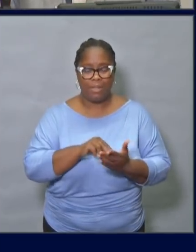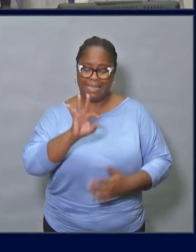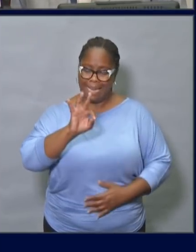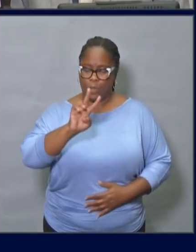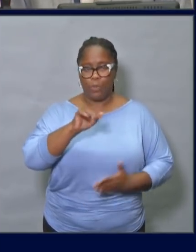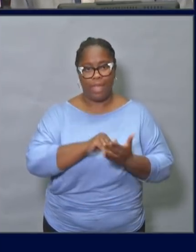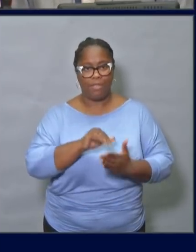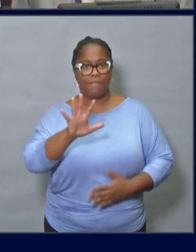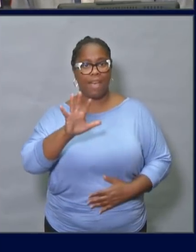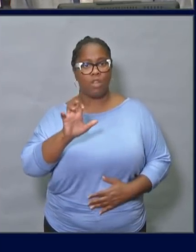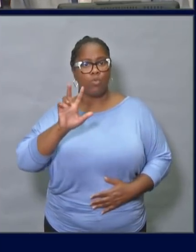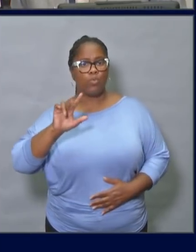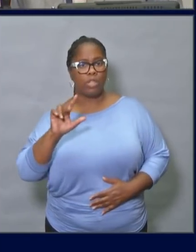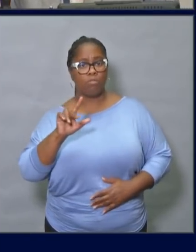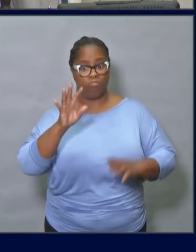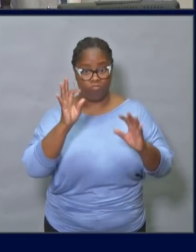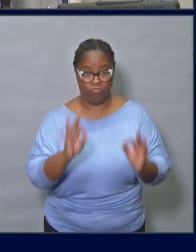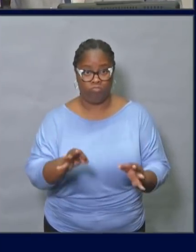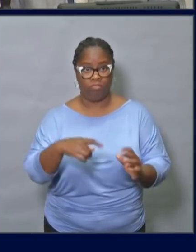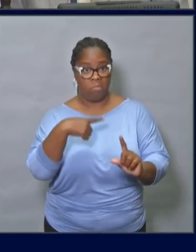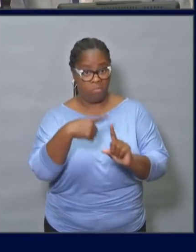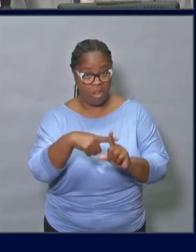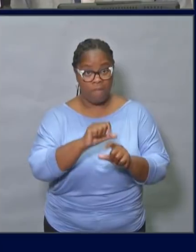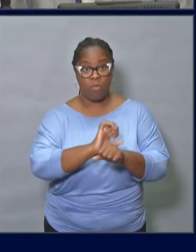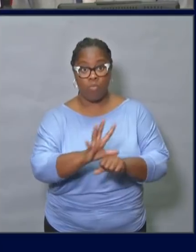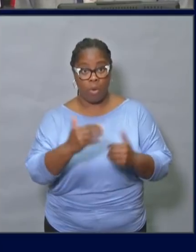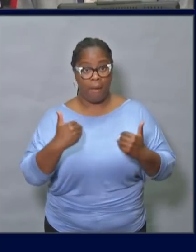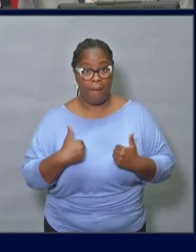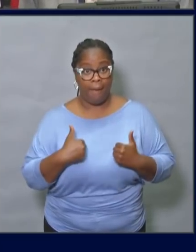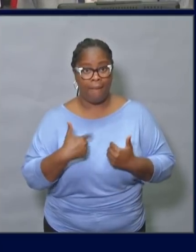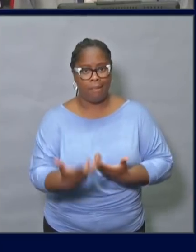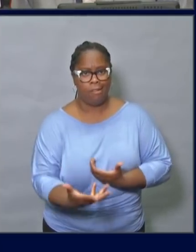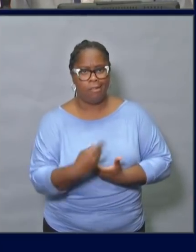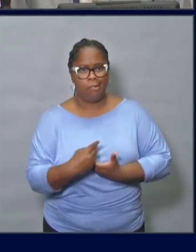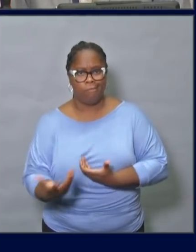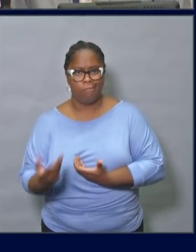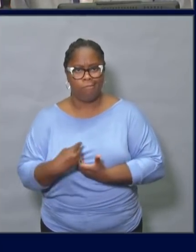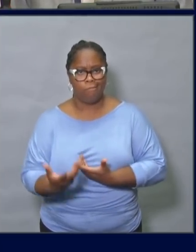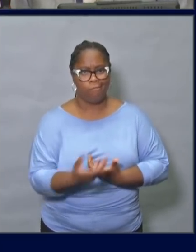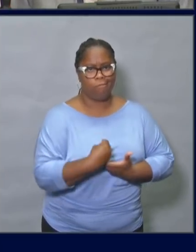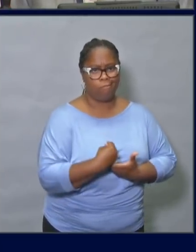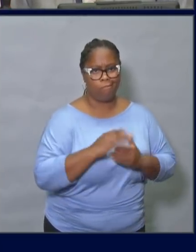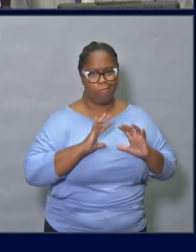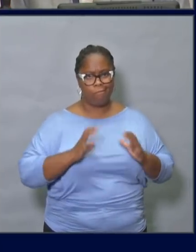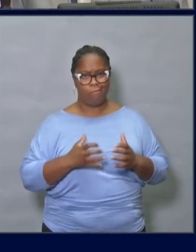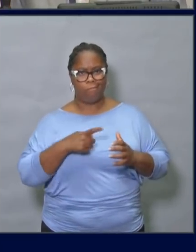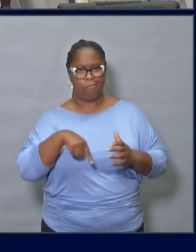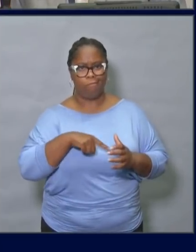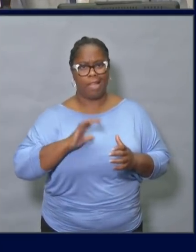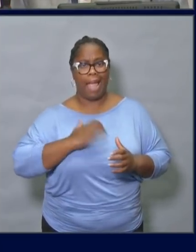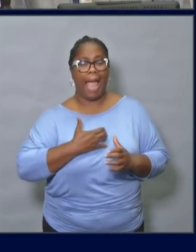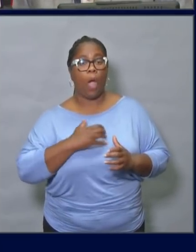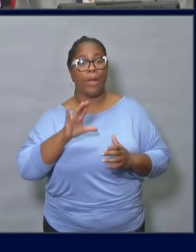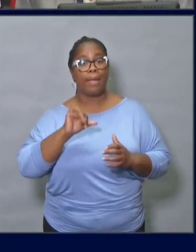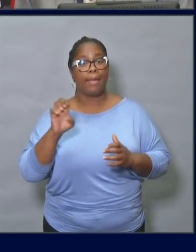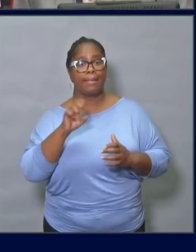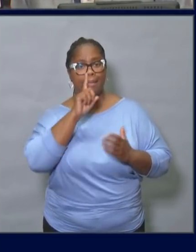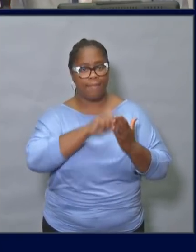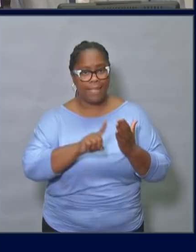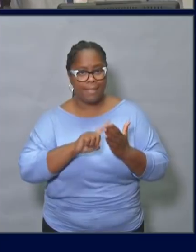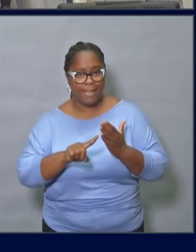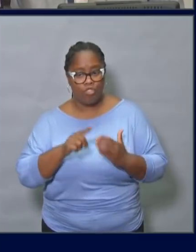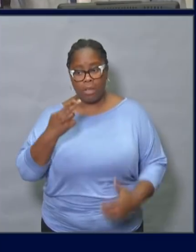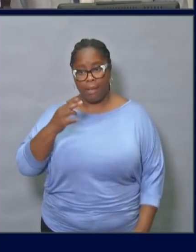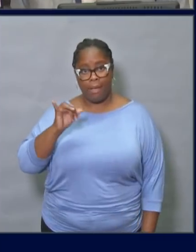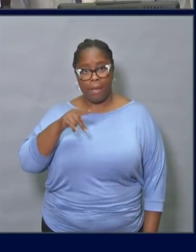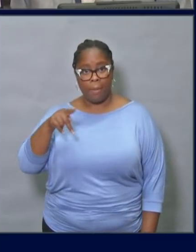92,523 confirmed positive cases are part of our case investigation, HIPAA-protected contact tracing